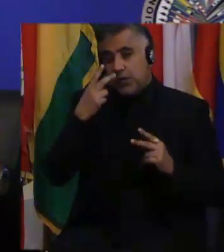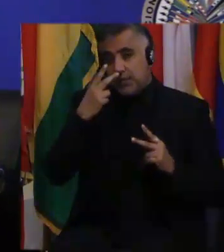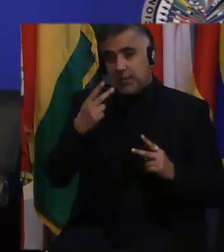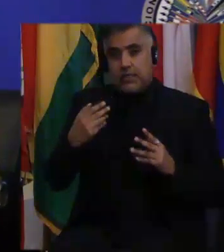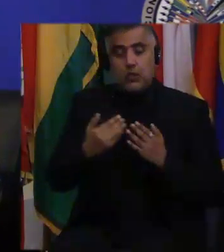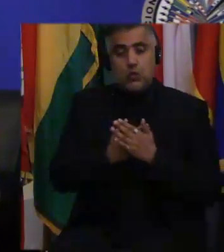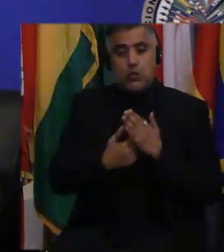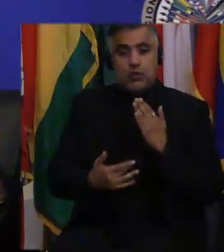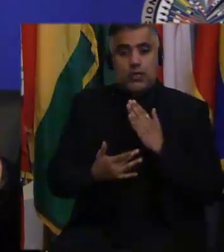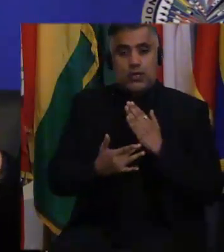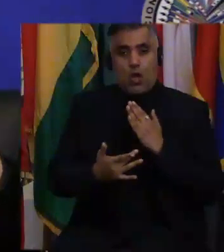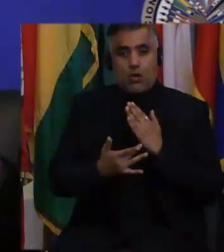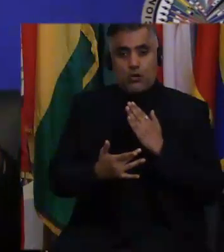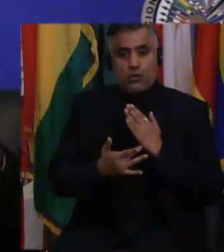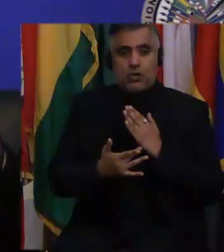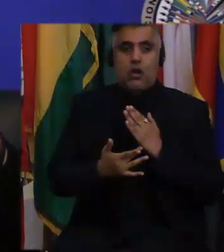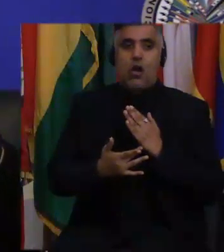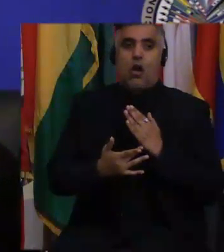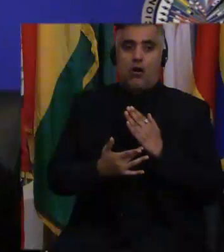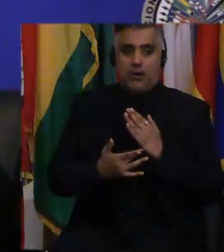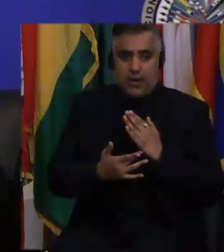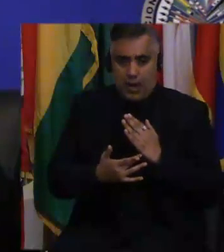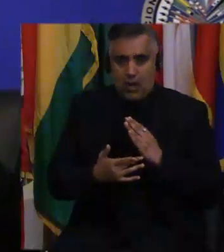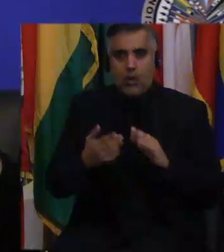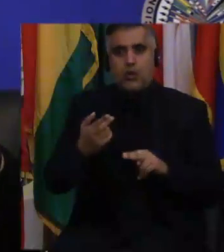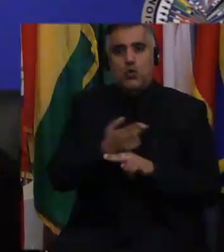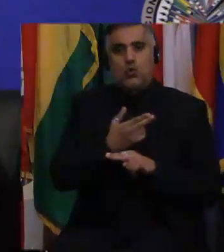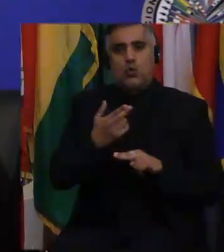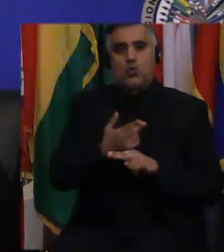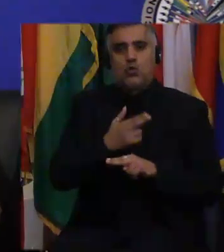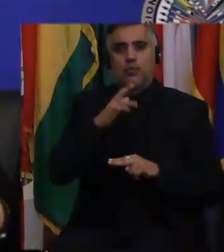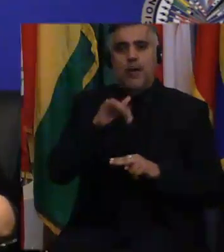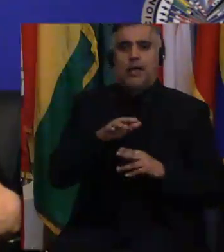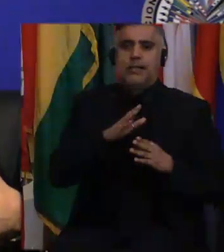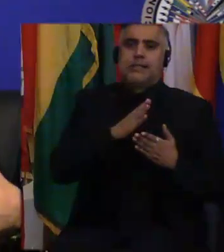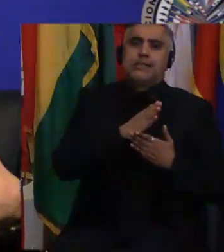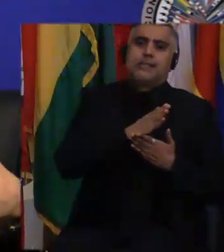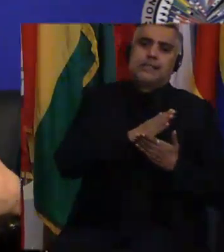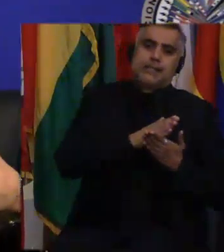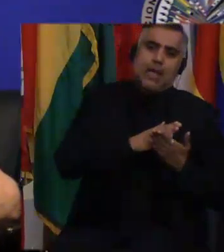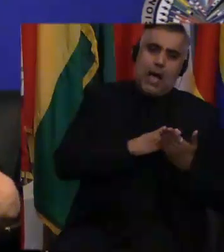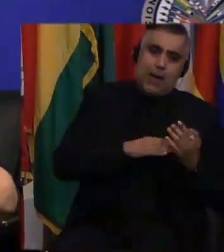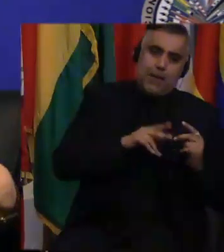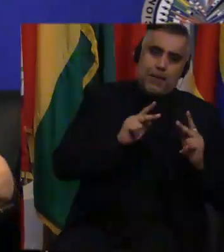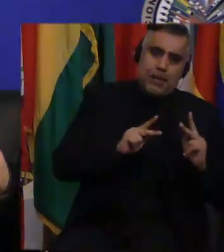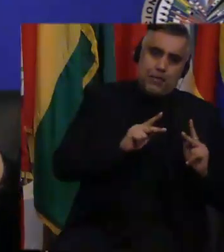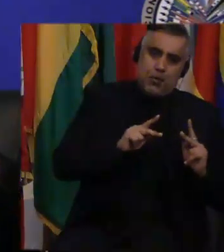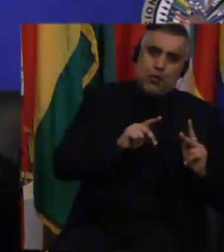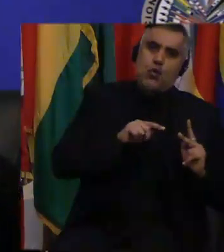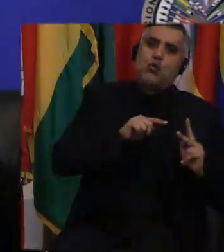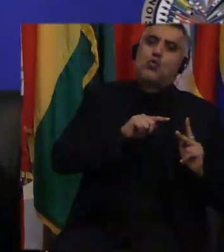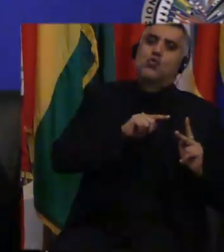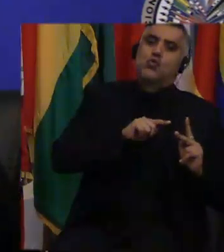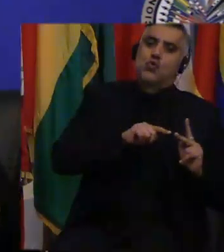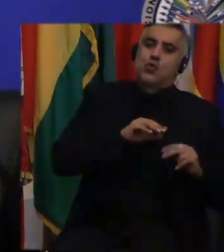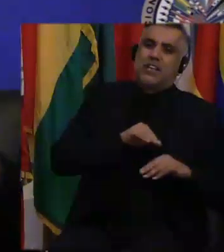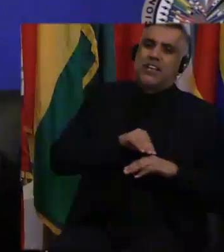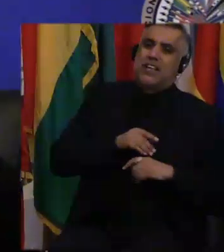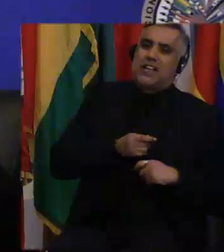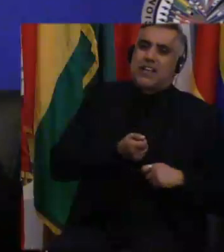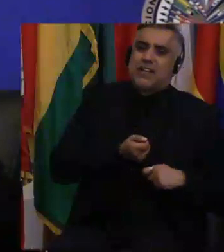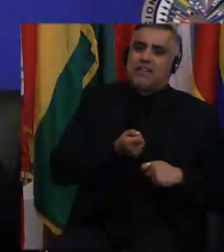new technologies are now used by some in order to